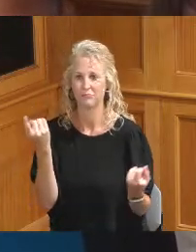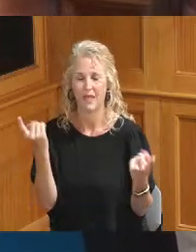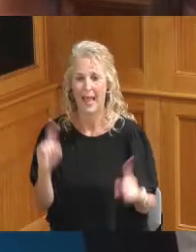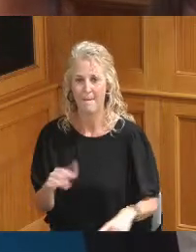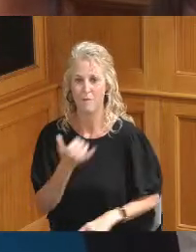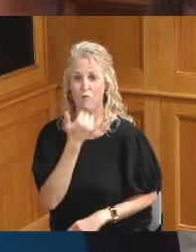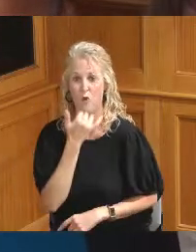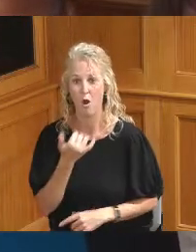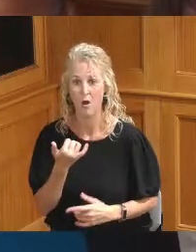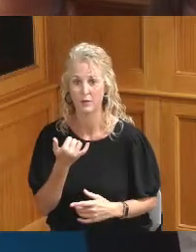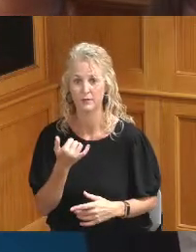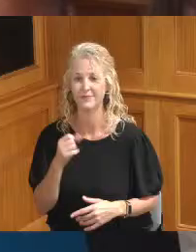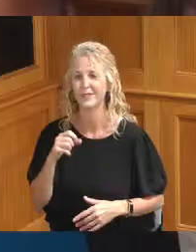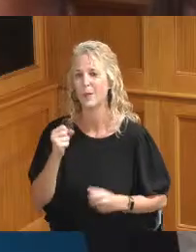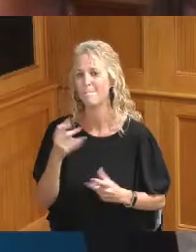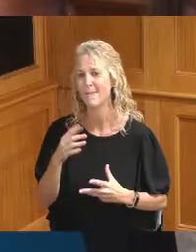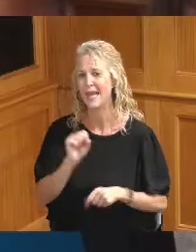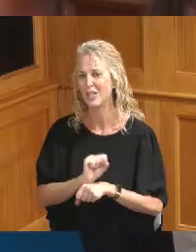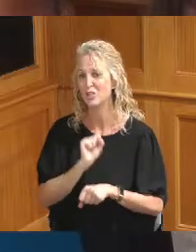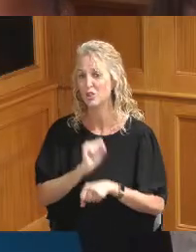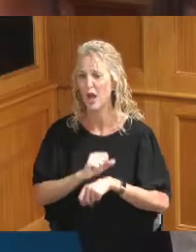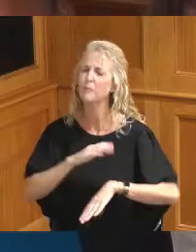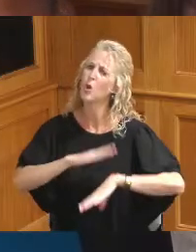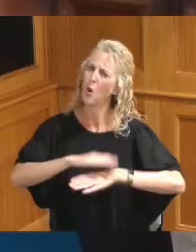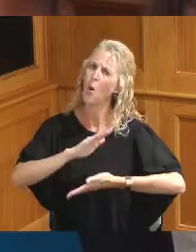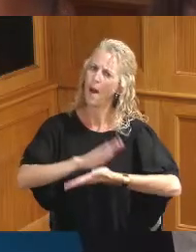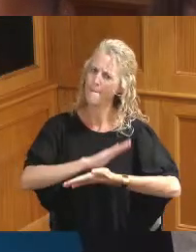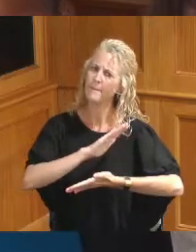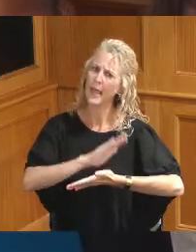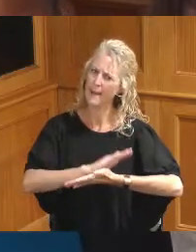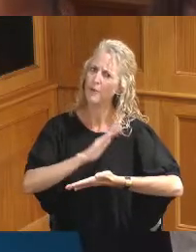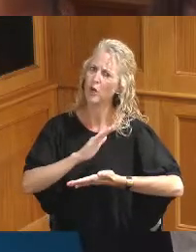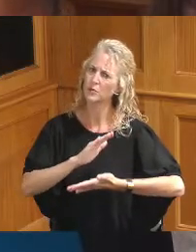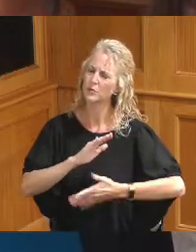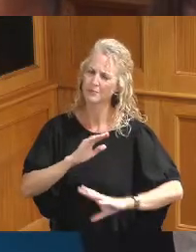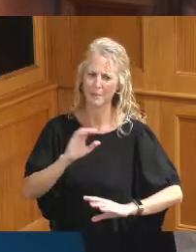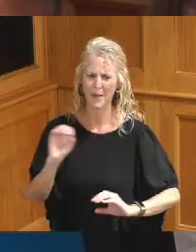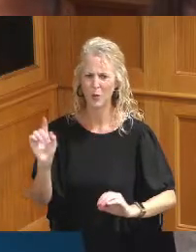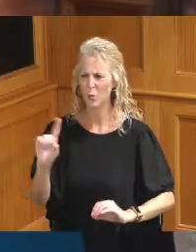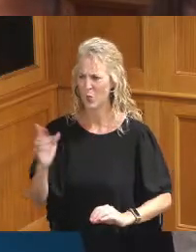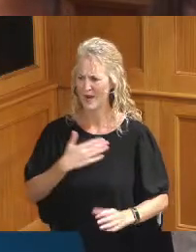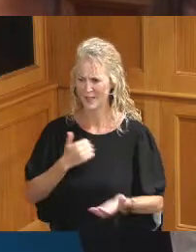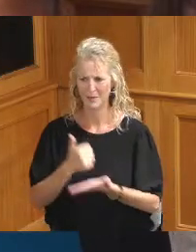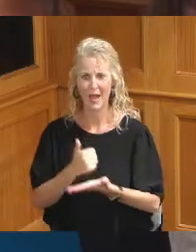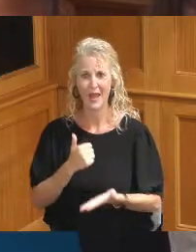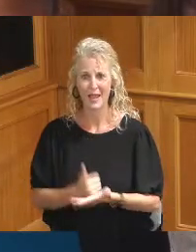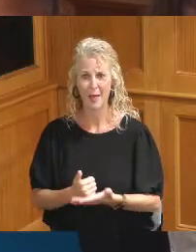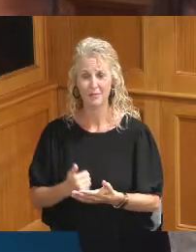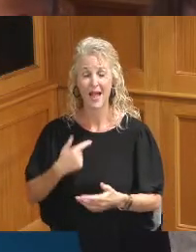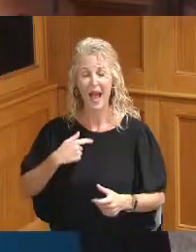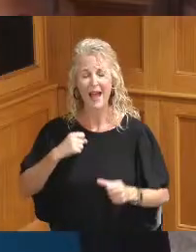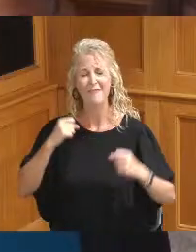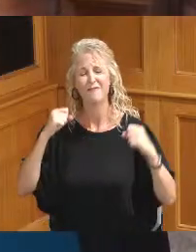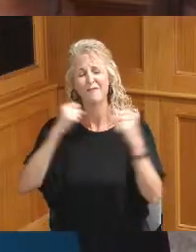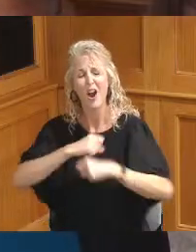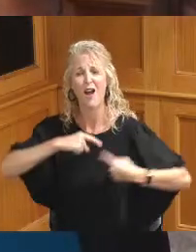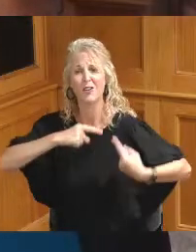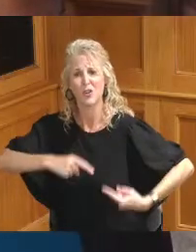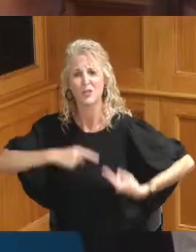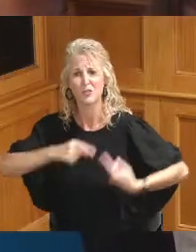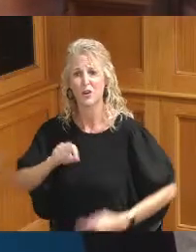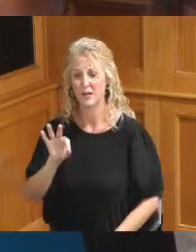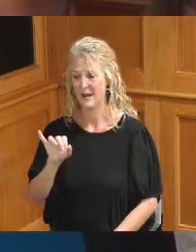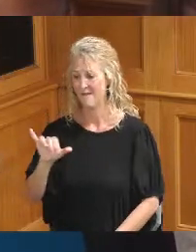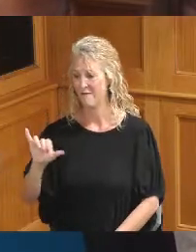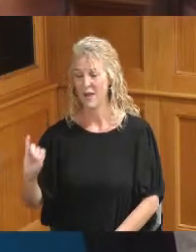jobs exist on paper, but not in real life. I fought tooth and nail to try to get in the FYI program, and unfortunately, I